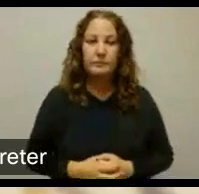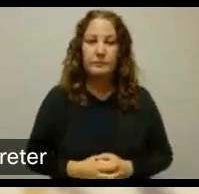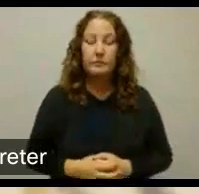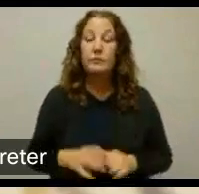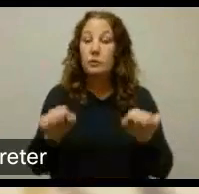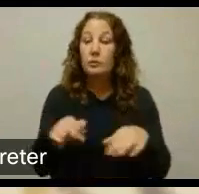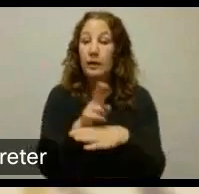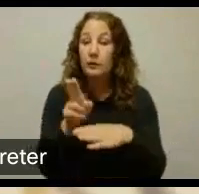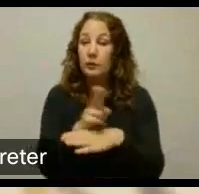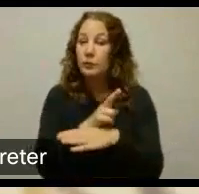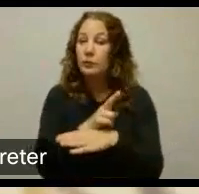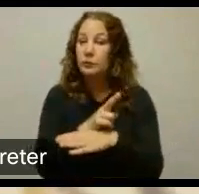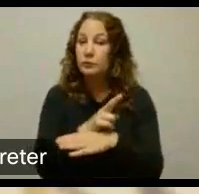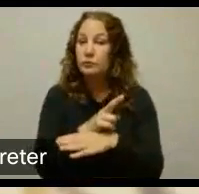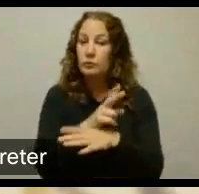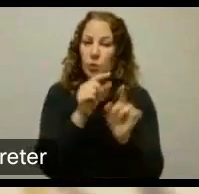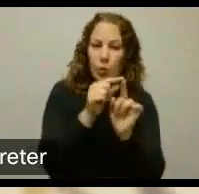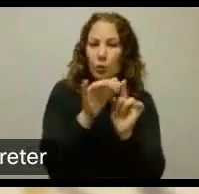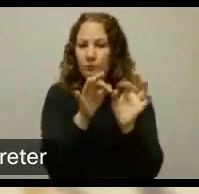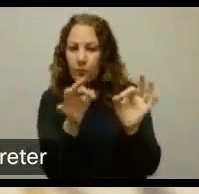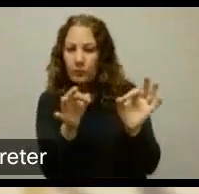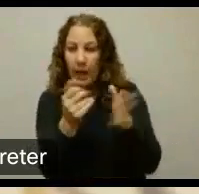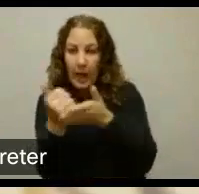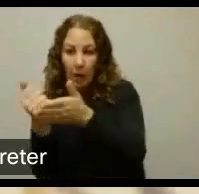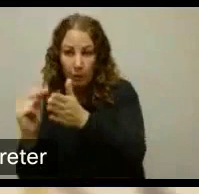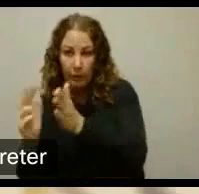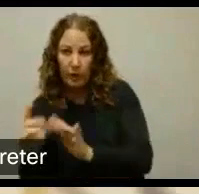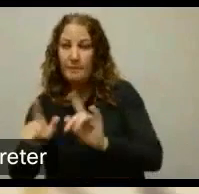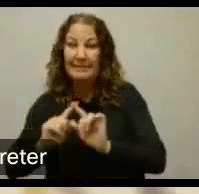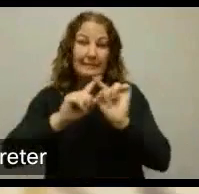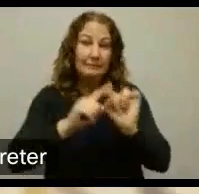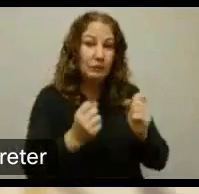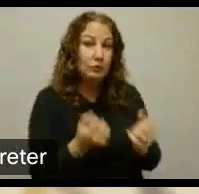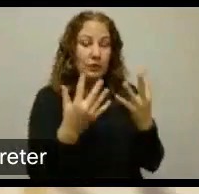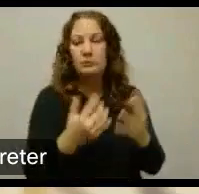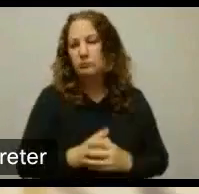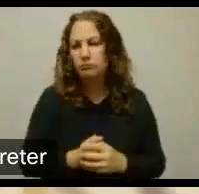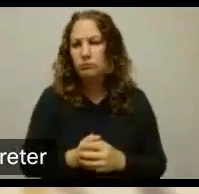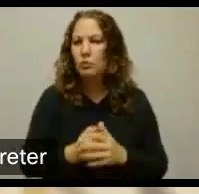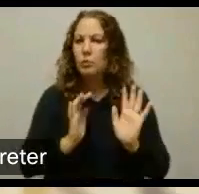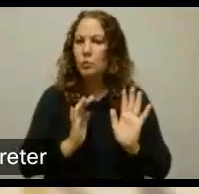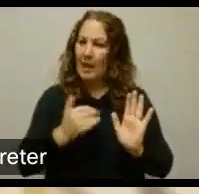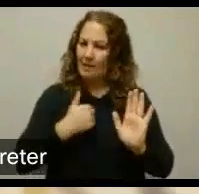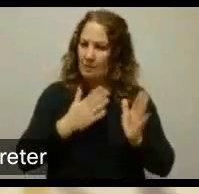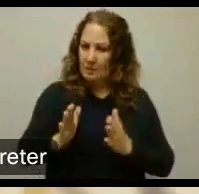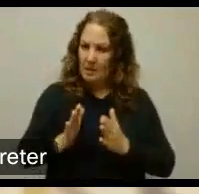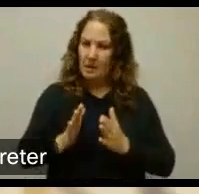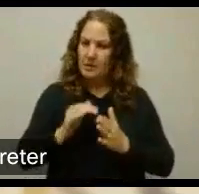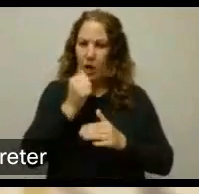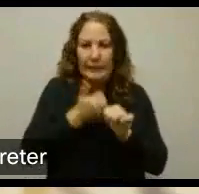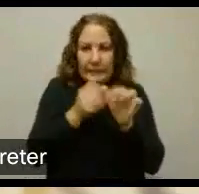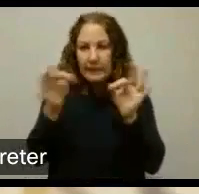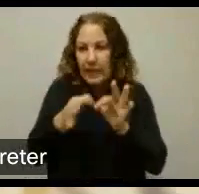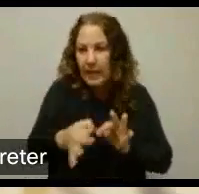can use them to help your reader, but don't rely on them too much. Use them strategically, not in every